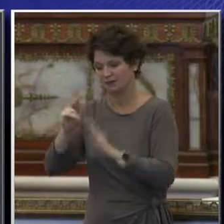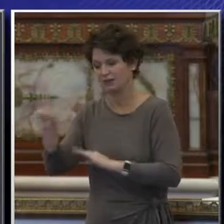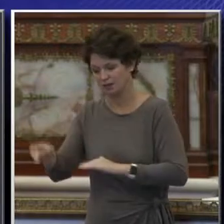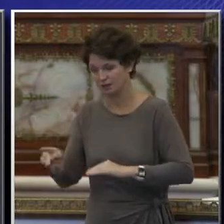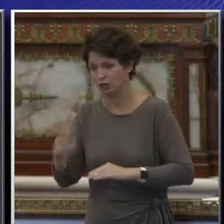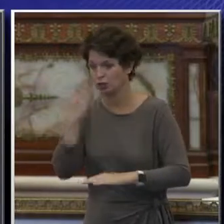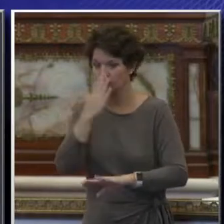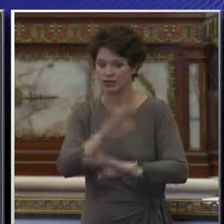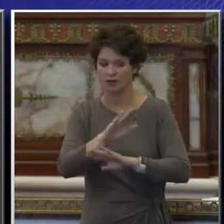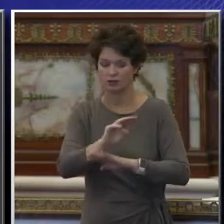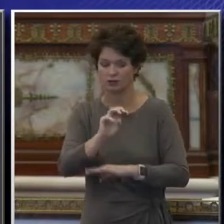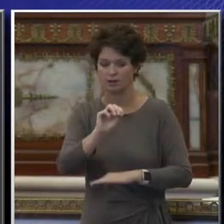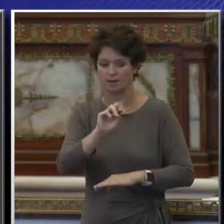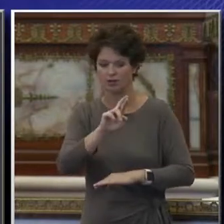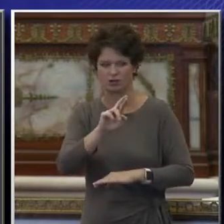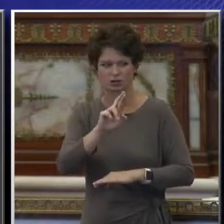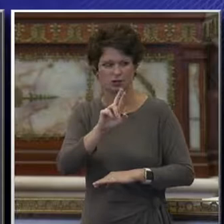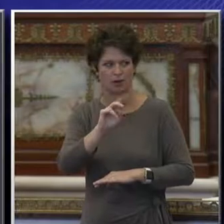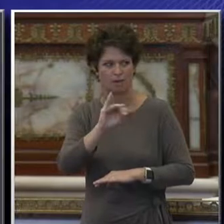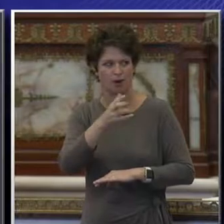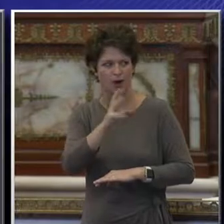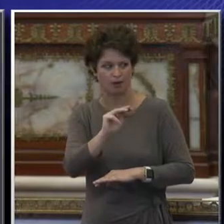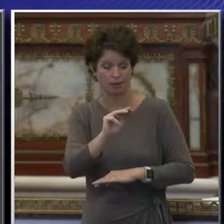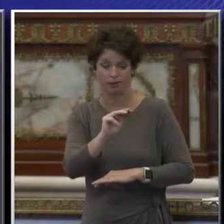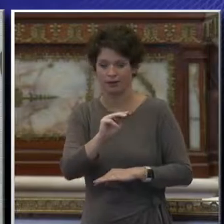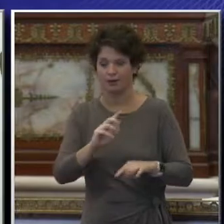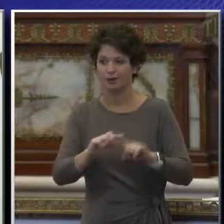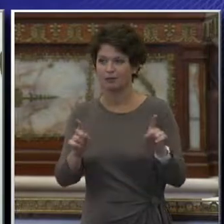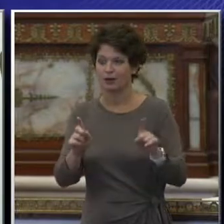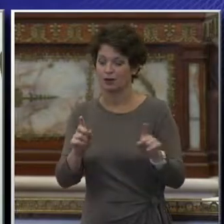Good afternoon, Mr. Bohm. Are you connected and ready to proceed?